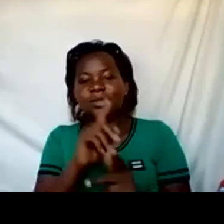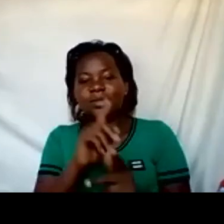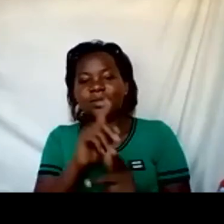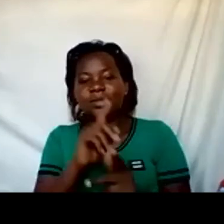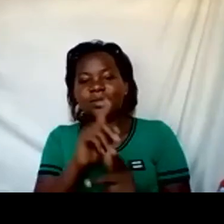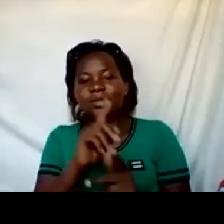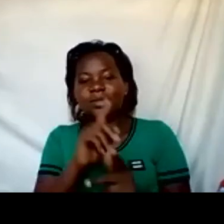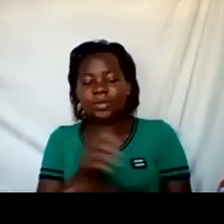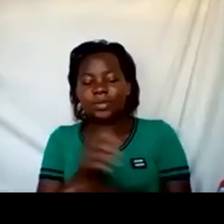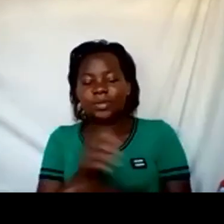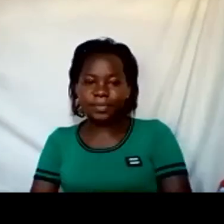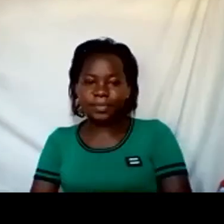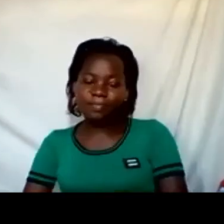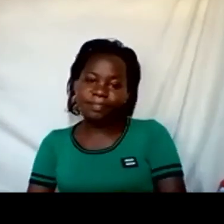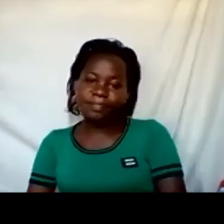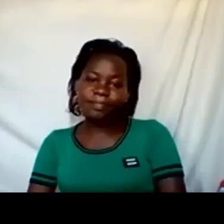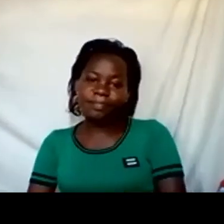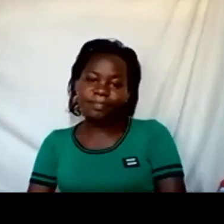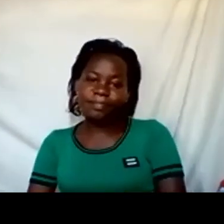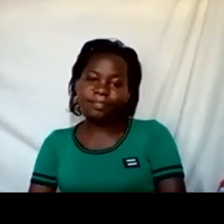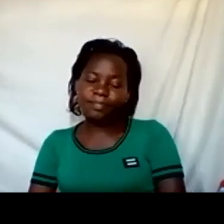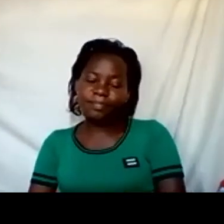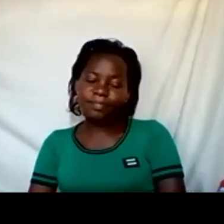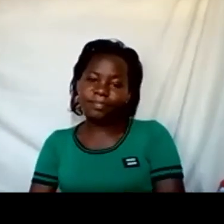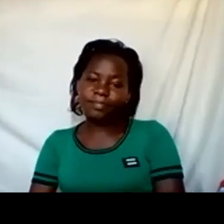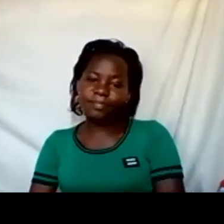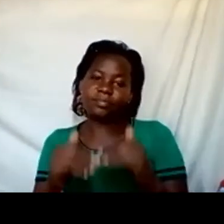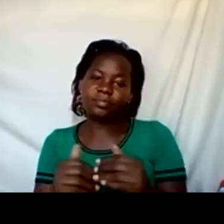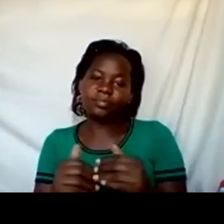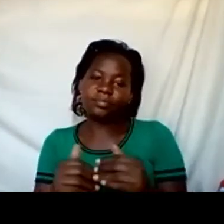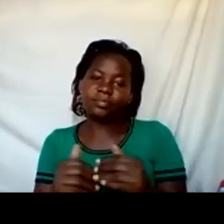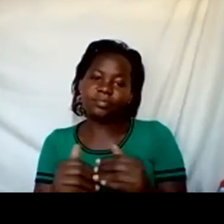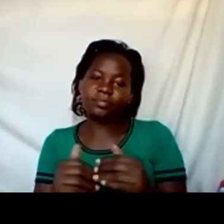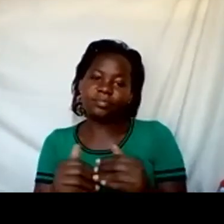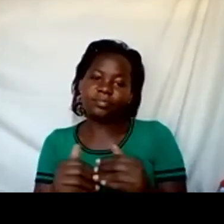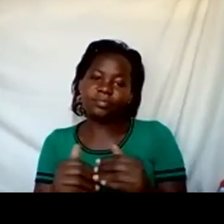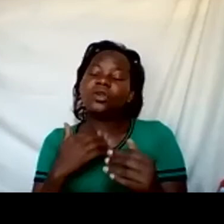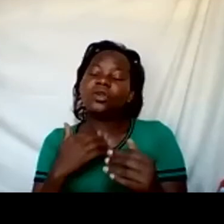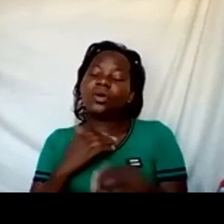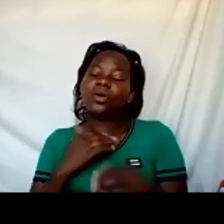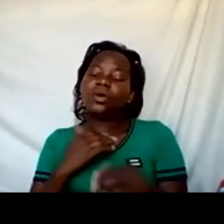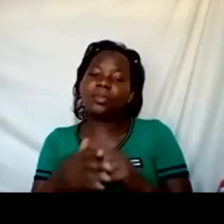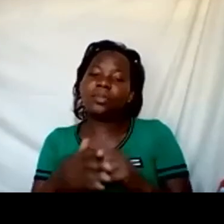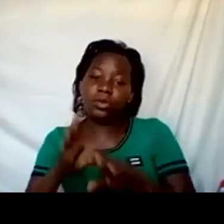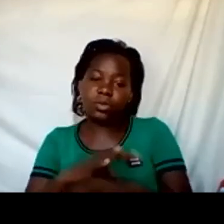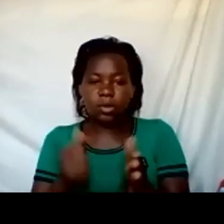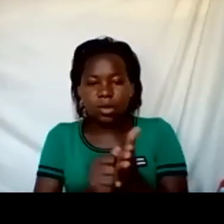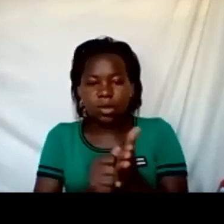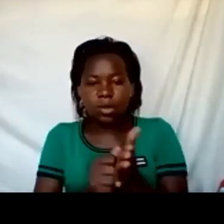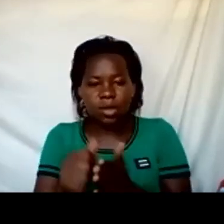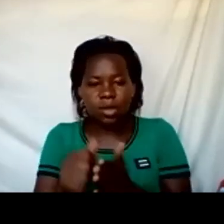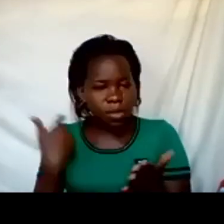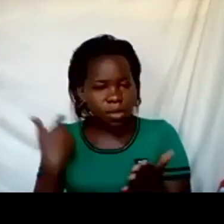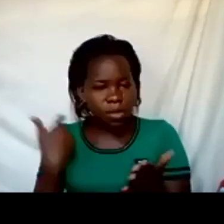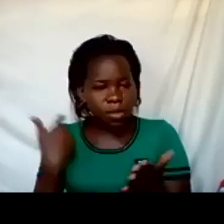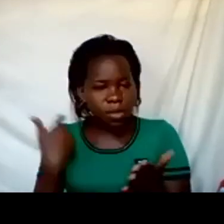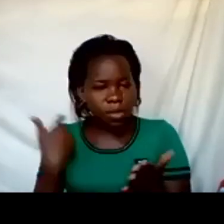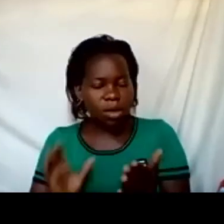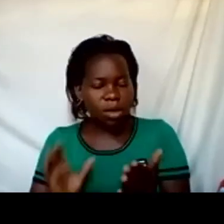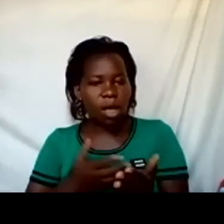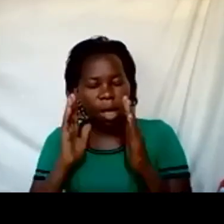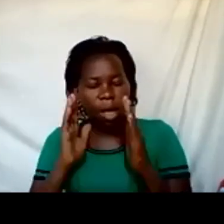answer. We intend to start making shoes and cloth printing. What should really be our major marketing strategy? This is the